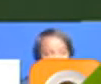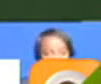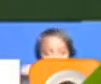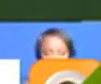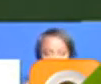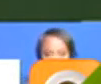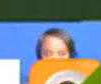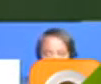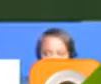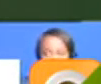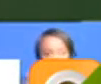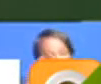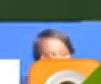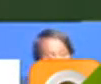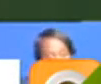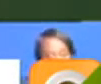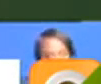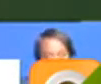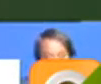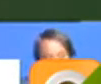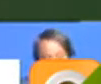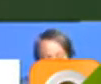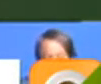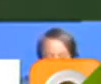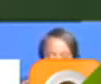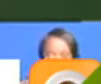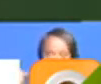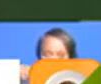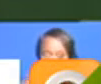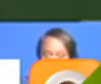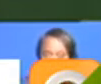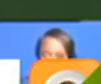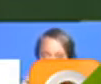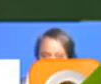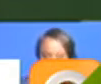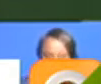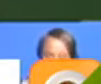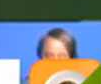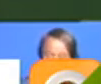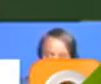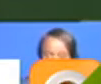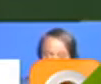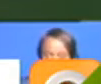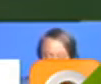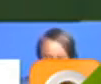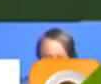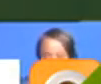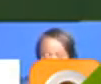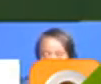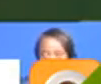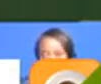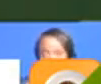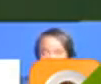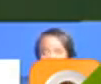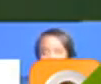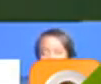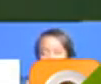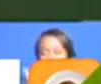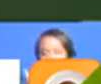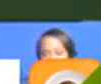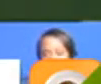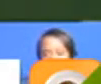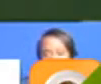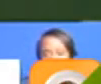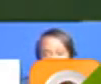the transition can kick in and we can go towards concluding the matter of the